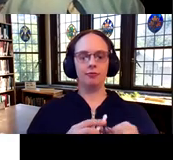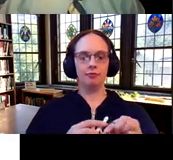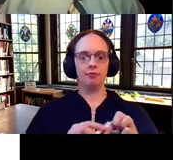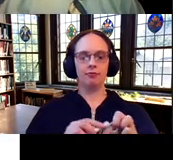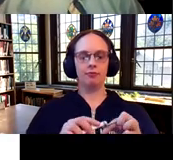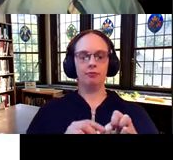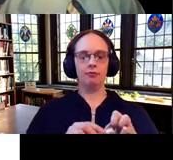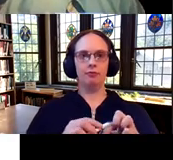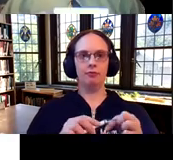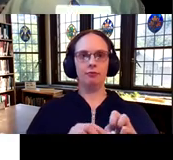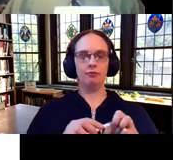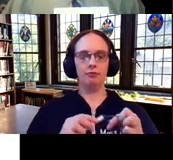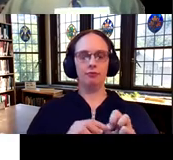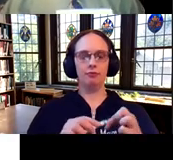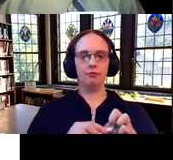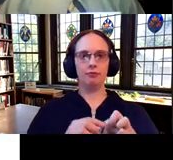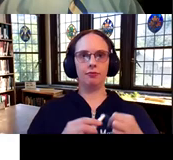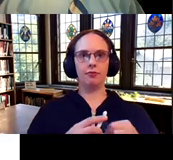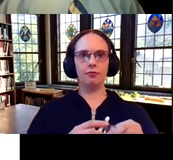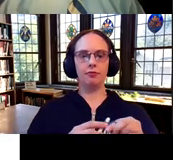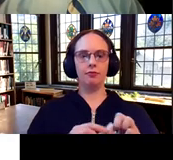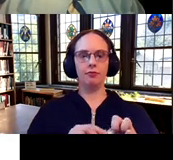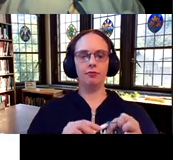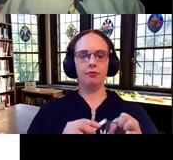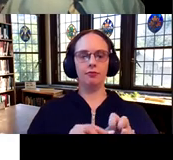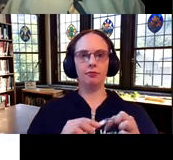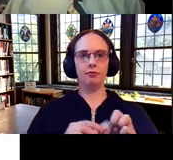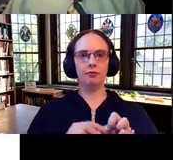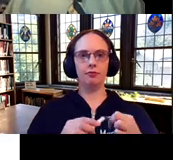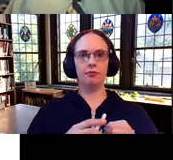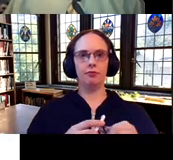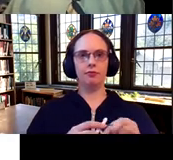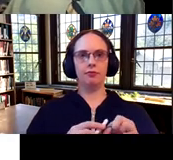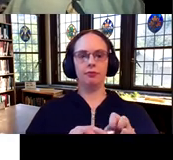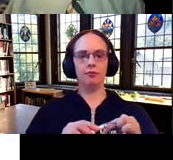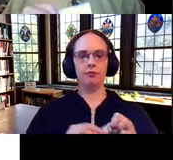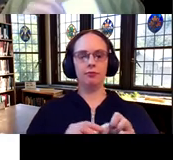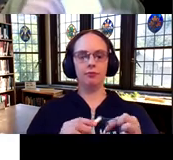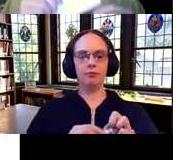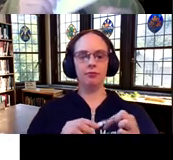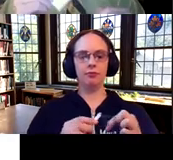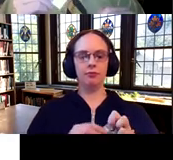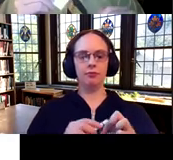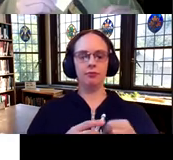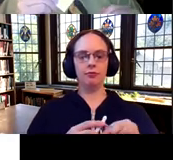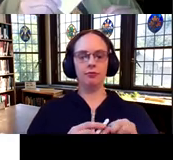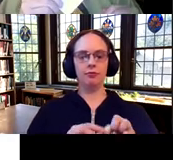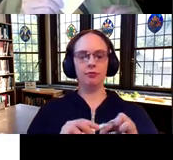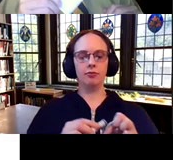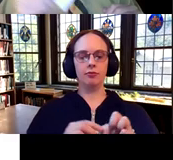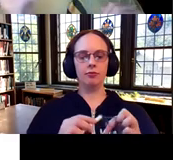canal through Brockport and down to New York, and there it was poured into New York Harbor.